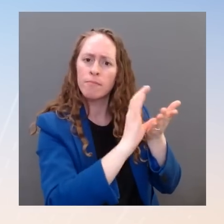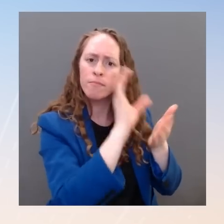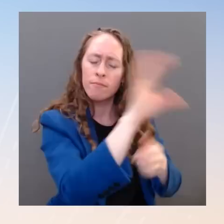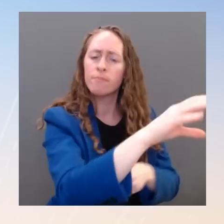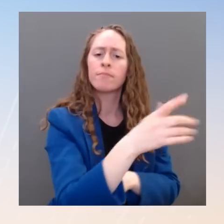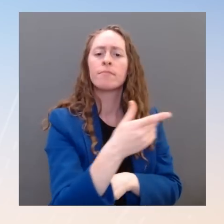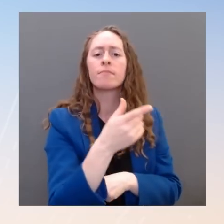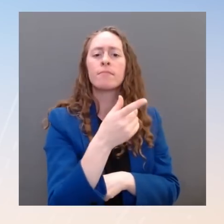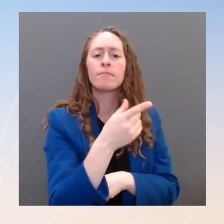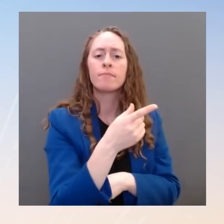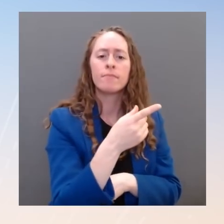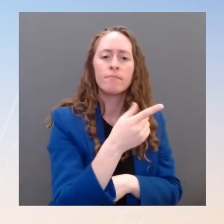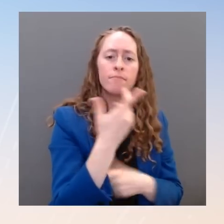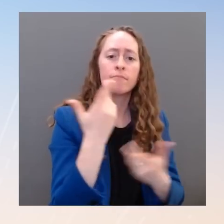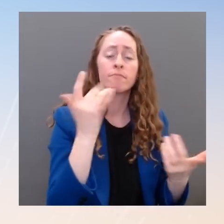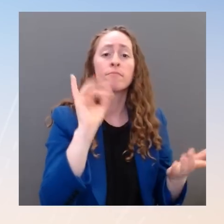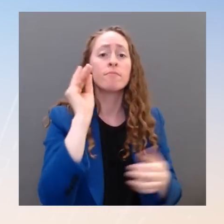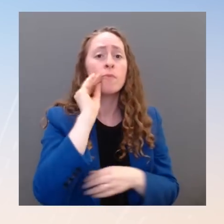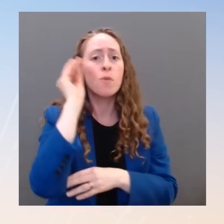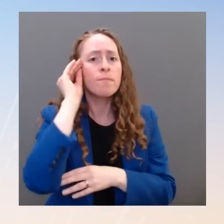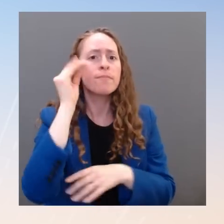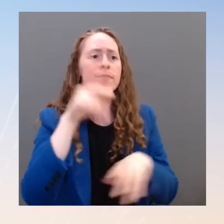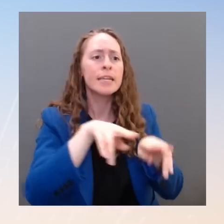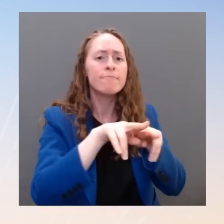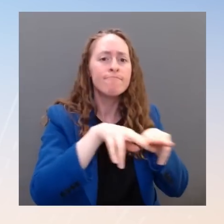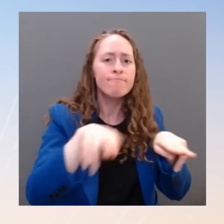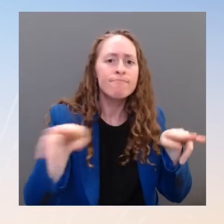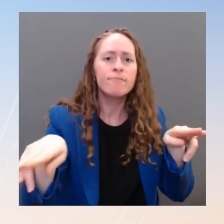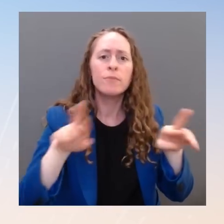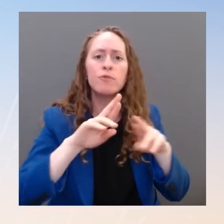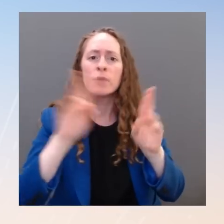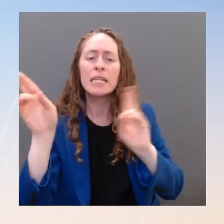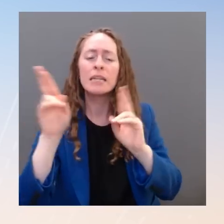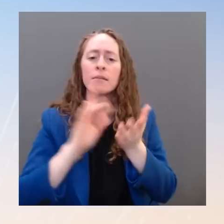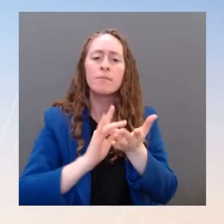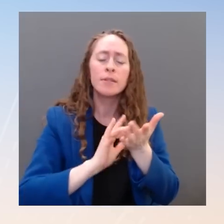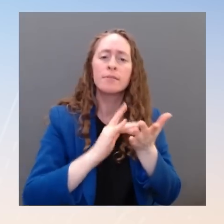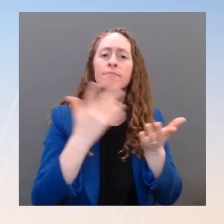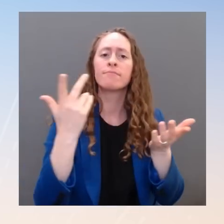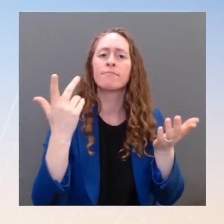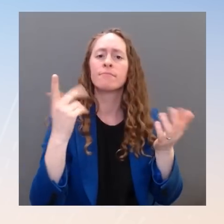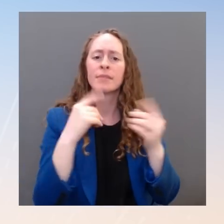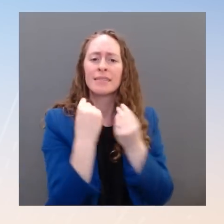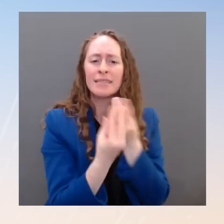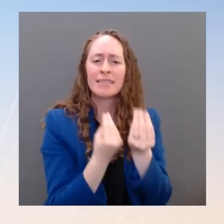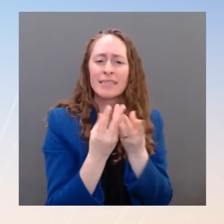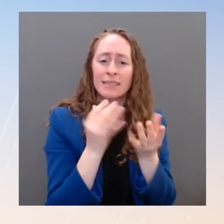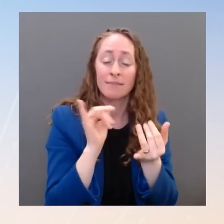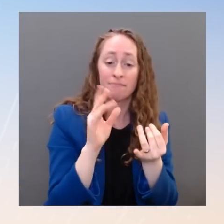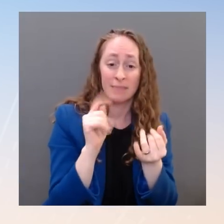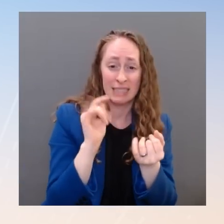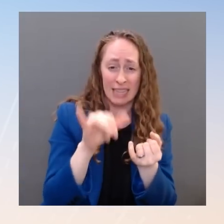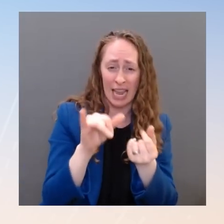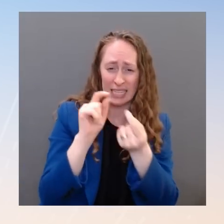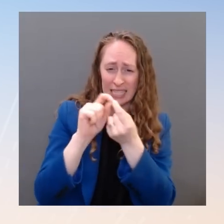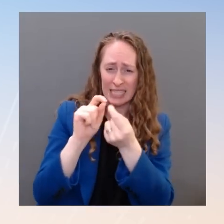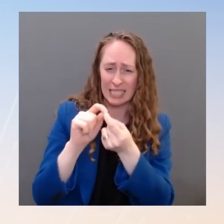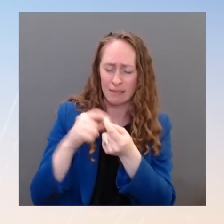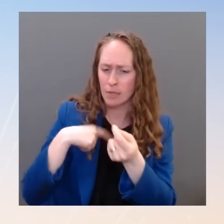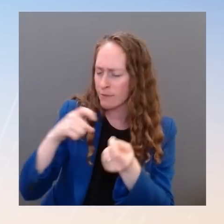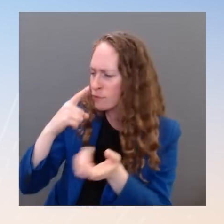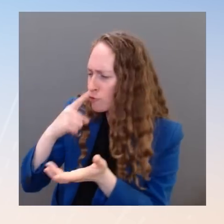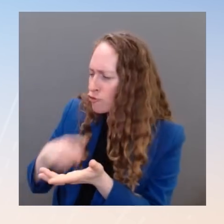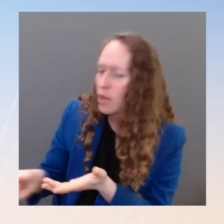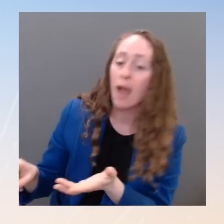Ukrainians. But we can also see if there's more specifics on where we are with the spend out of it. Go ahead. Yeah, revisiting student loan debt and